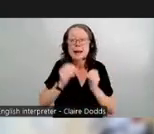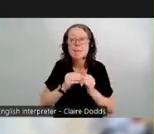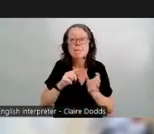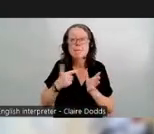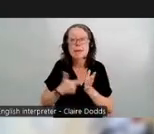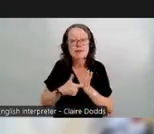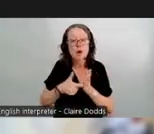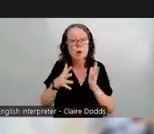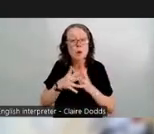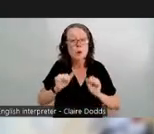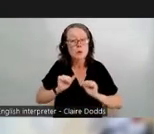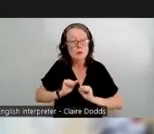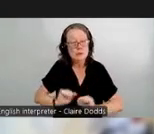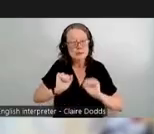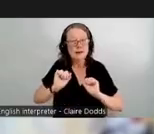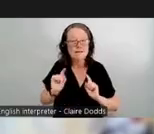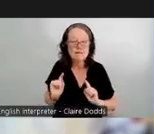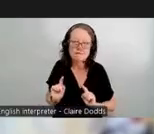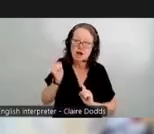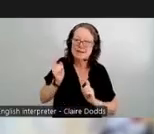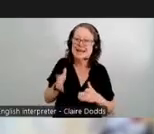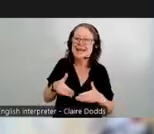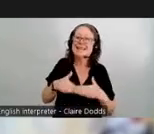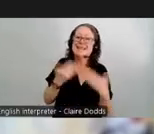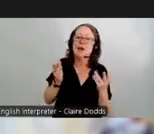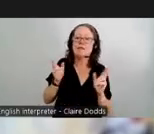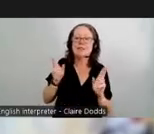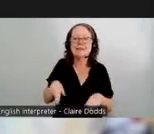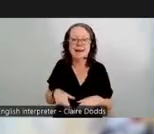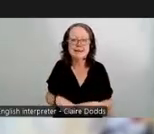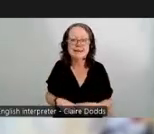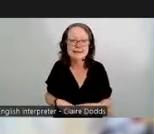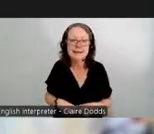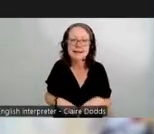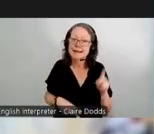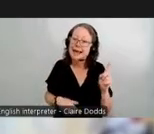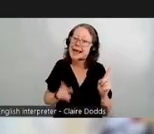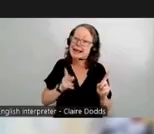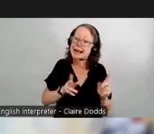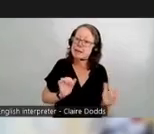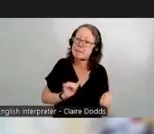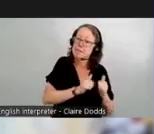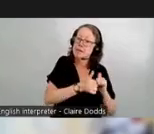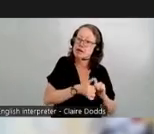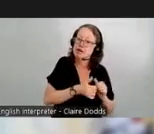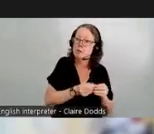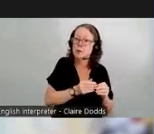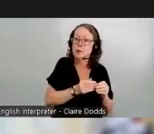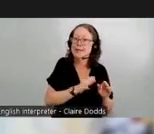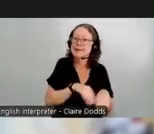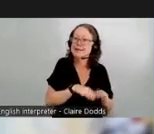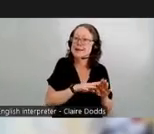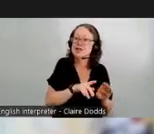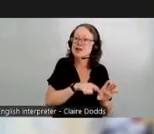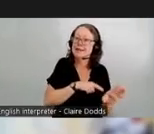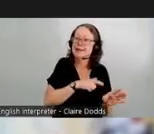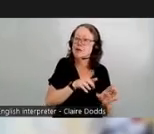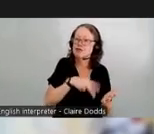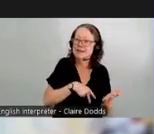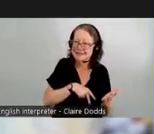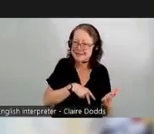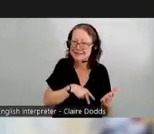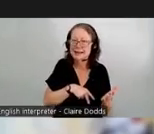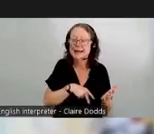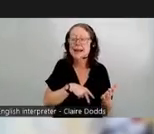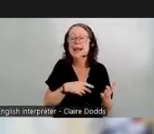this, again, has been in partnership with the National Year of Reading, who have worked with us to bring a storyteller along